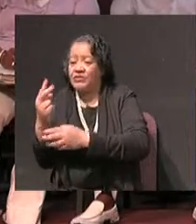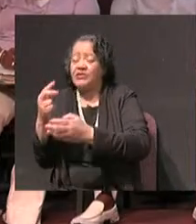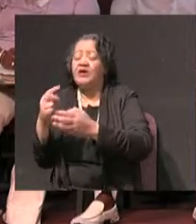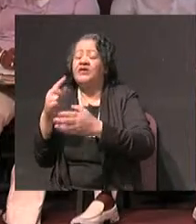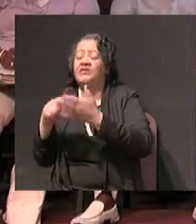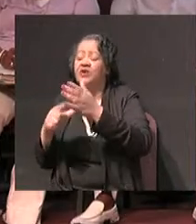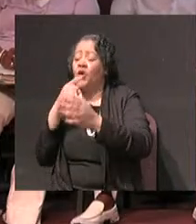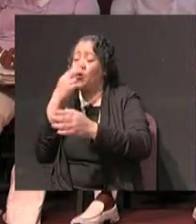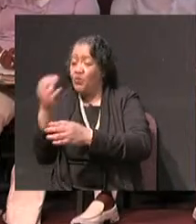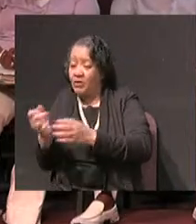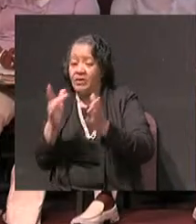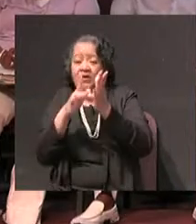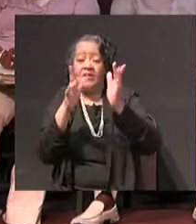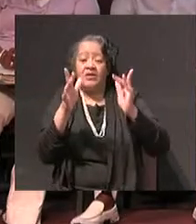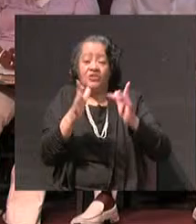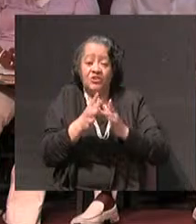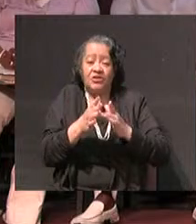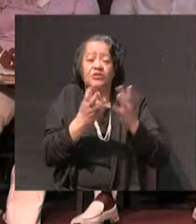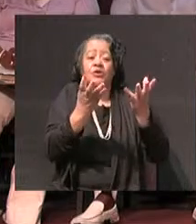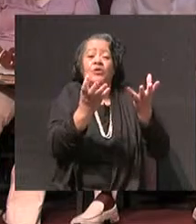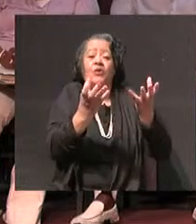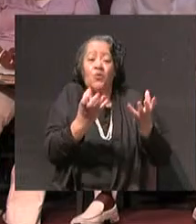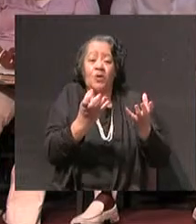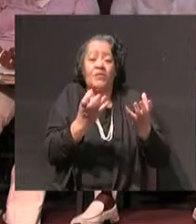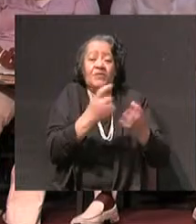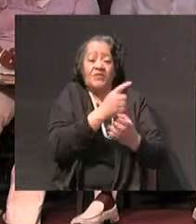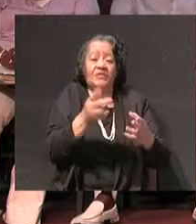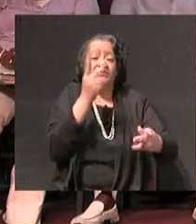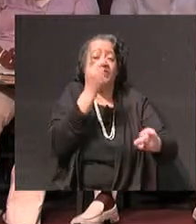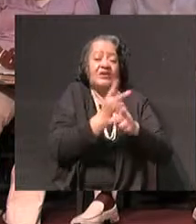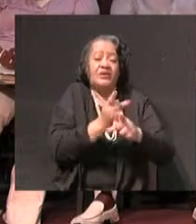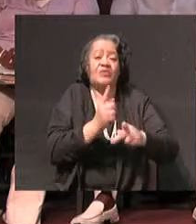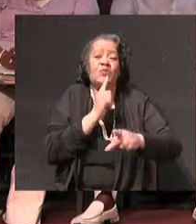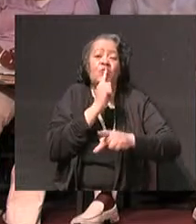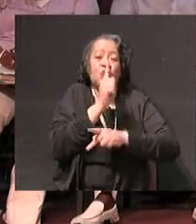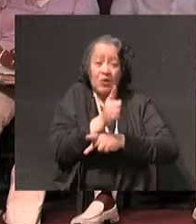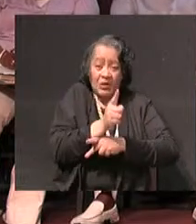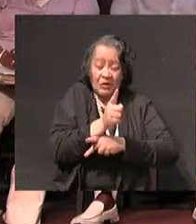wanted them to keep it real.